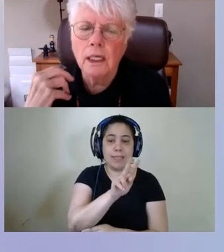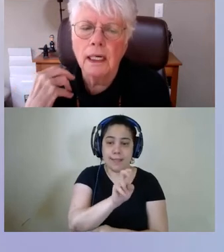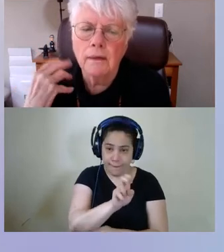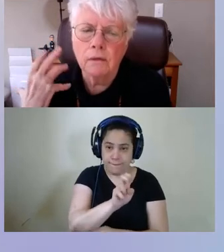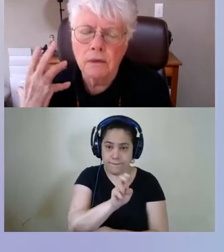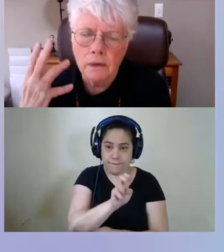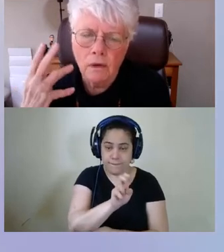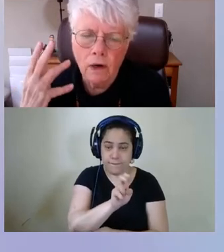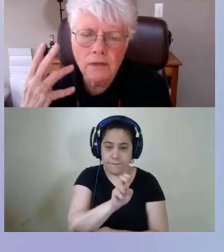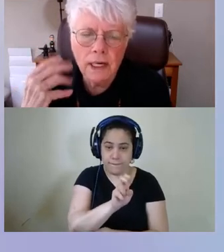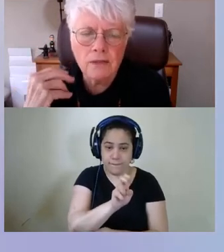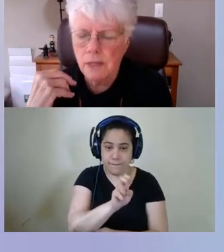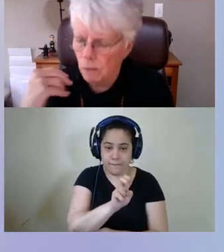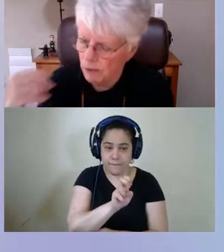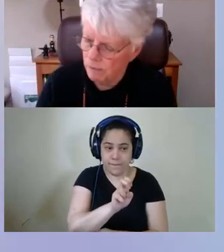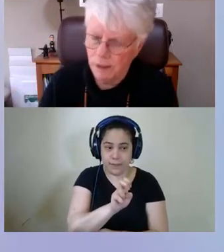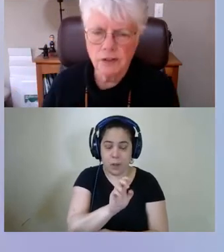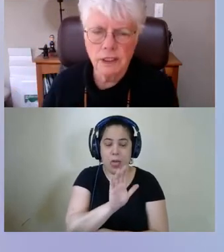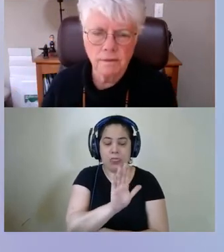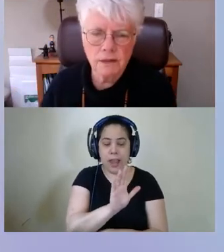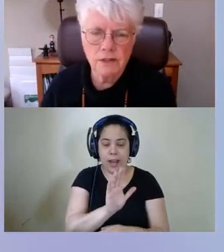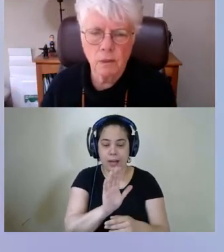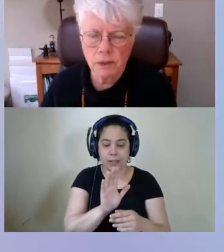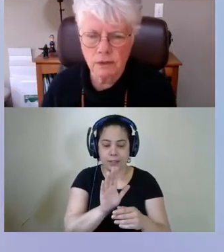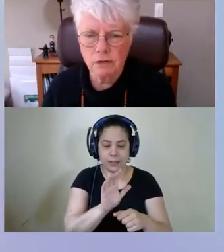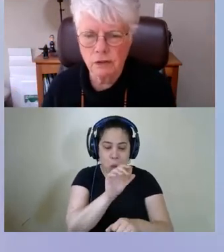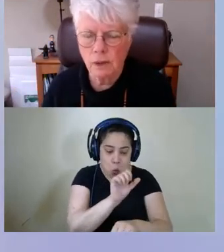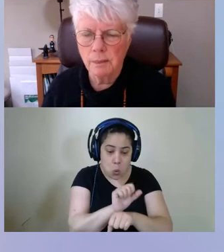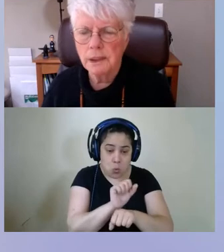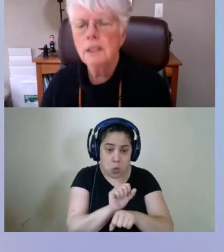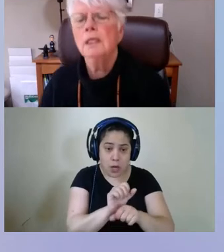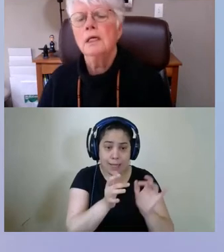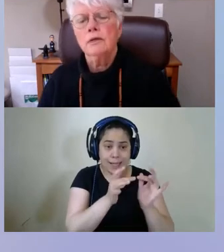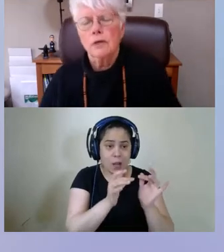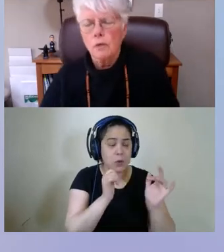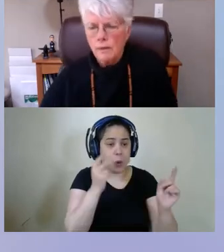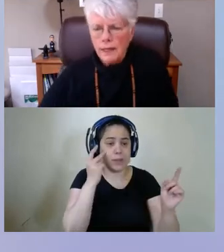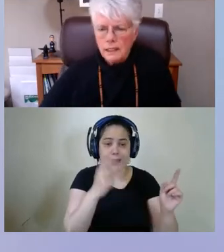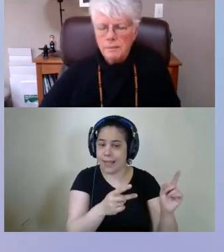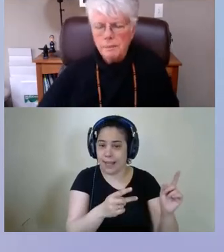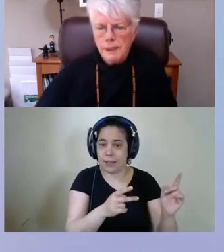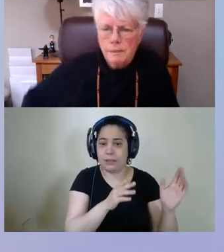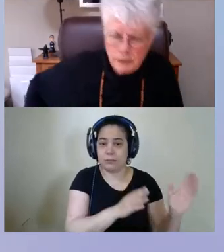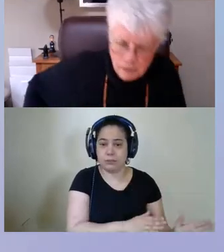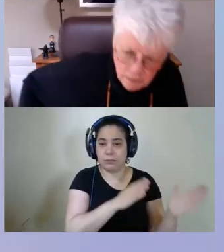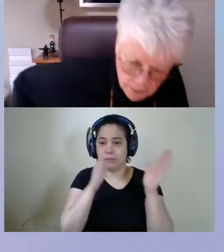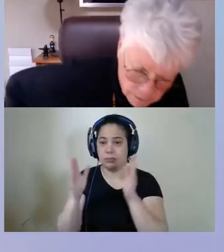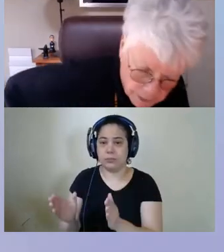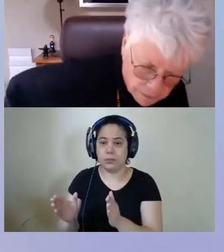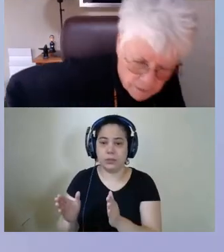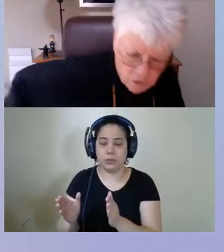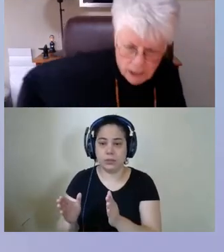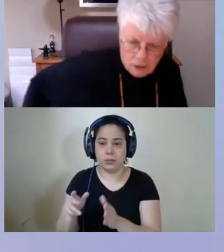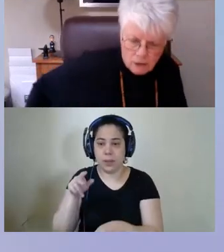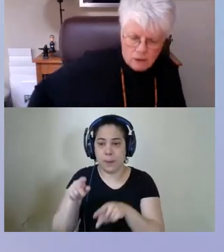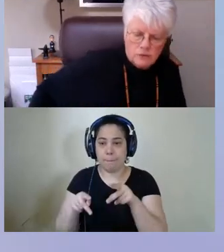network, the on-task network functioning, this network doesn't show up. So then the people